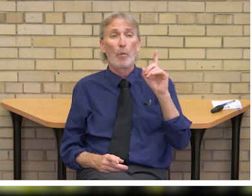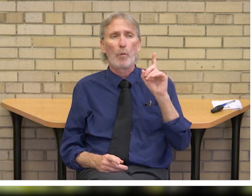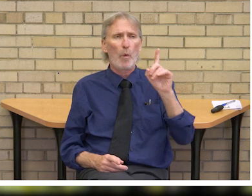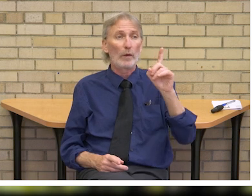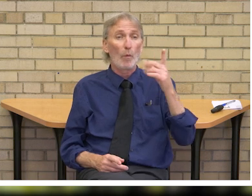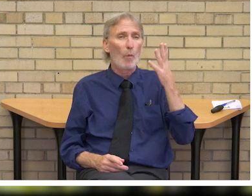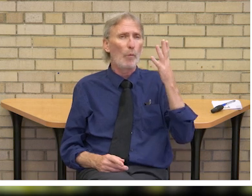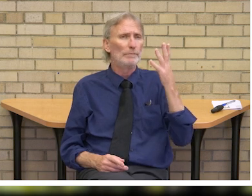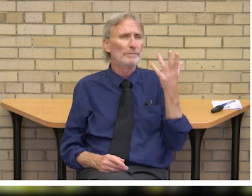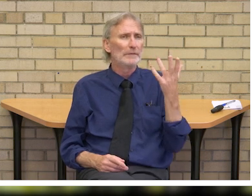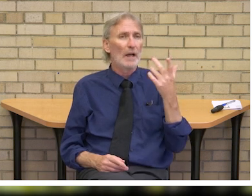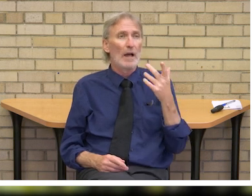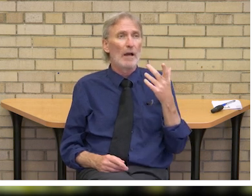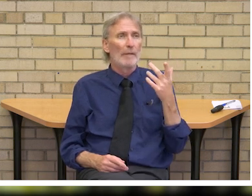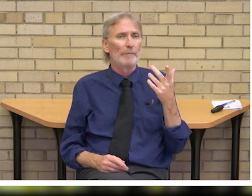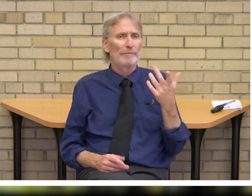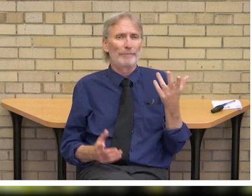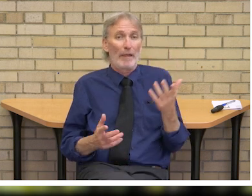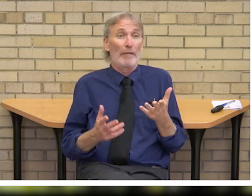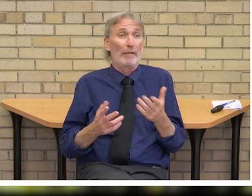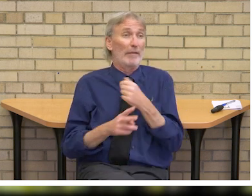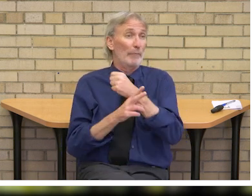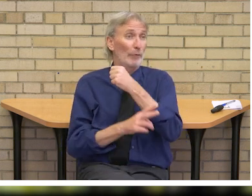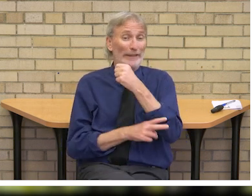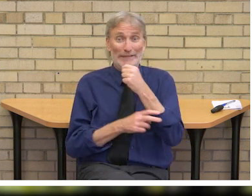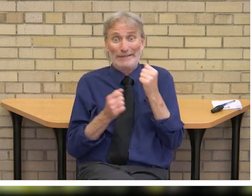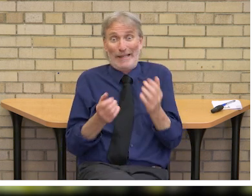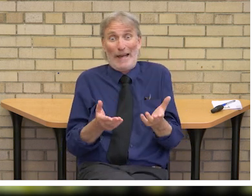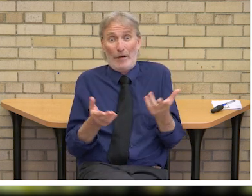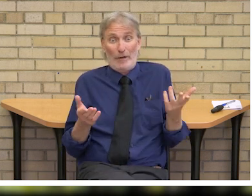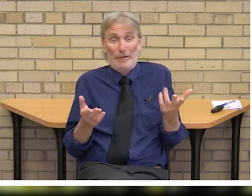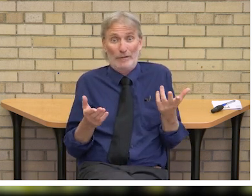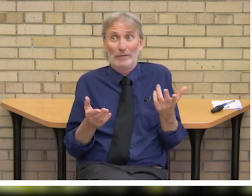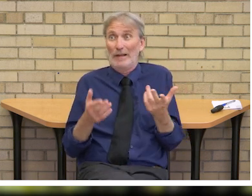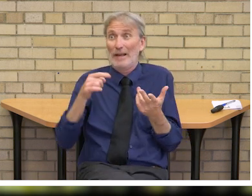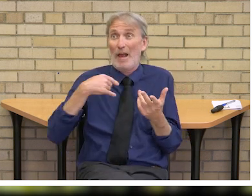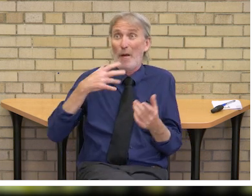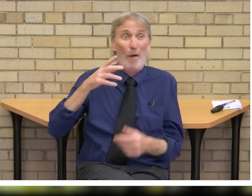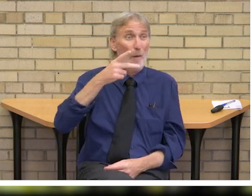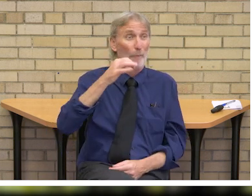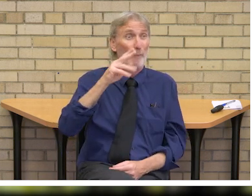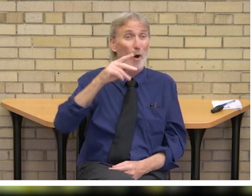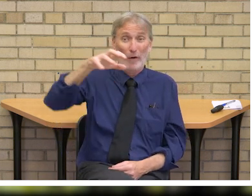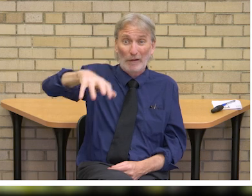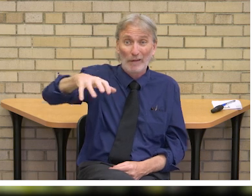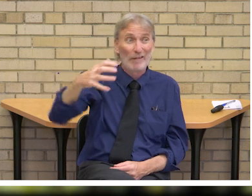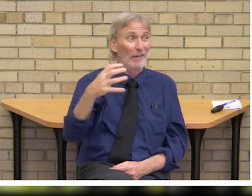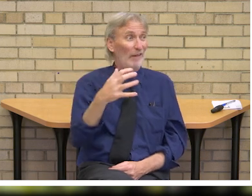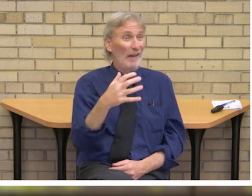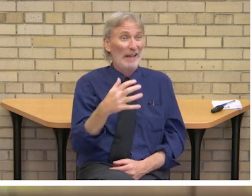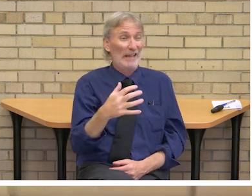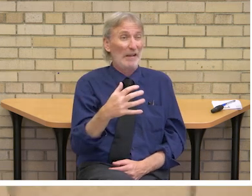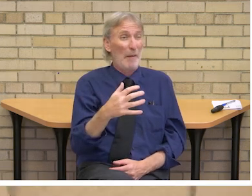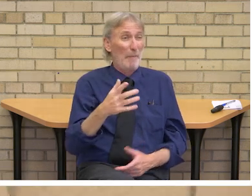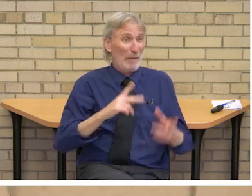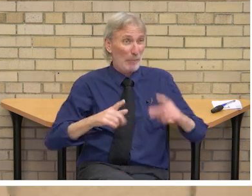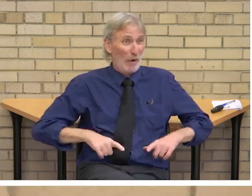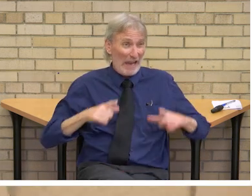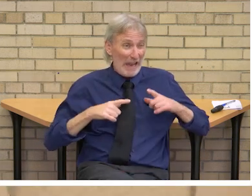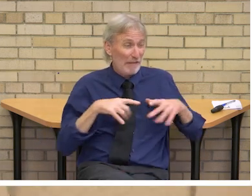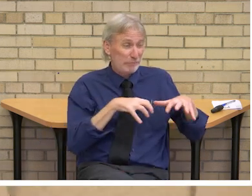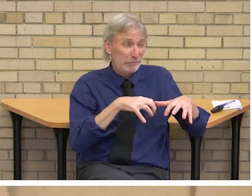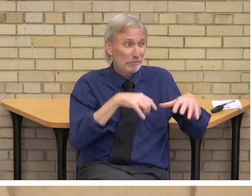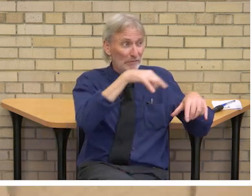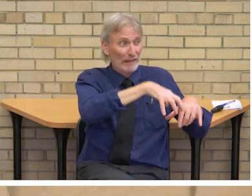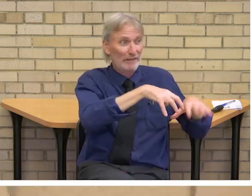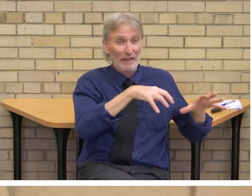of where the bridge is in proximity to the park and to proximity to dense neighborhoods, the amount of